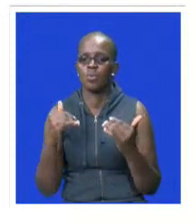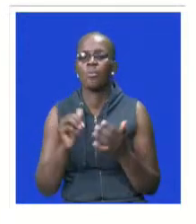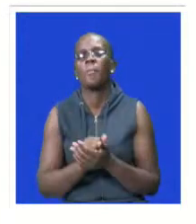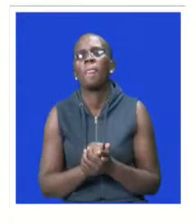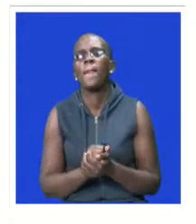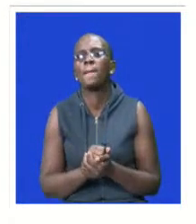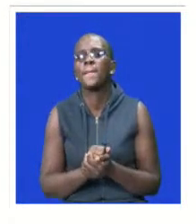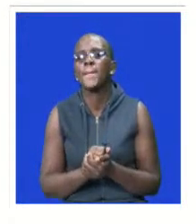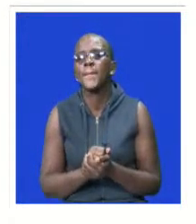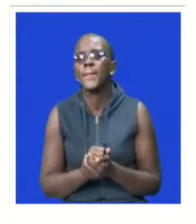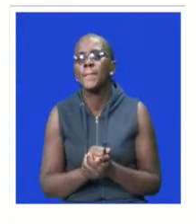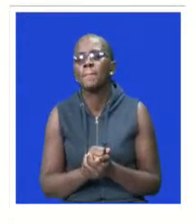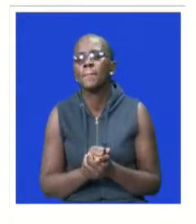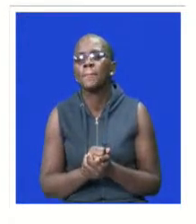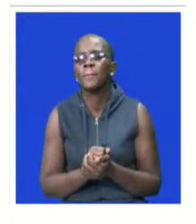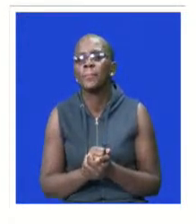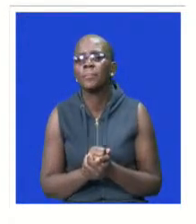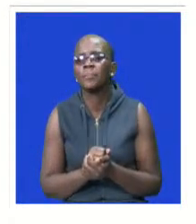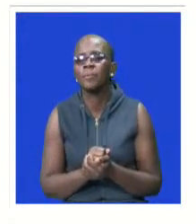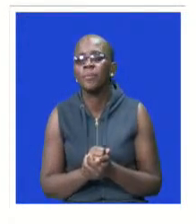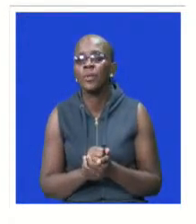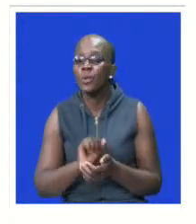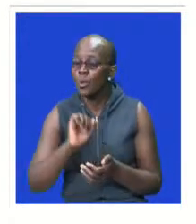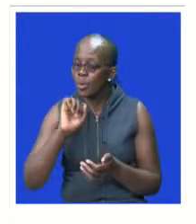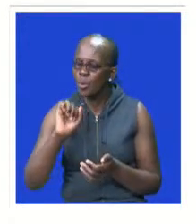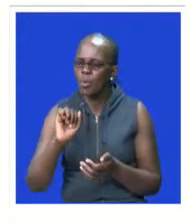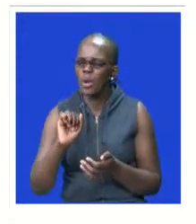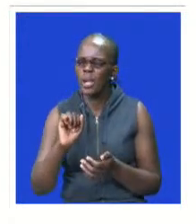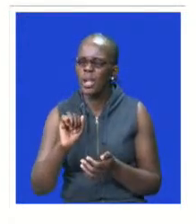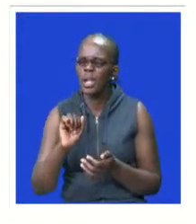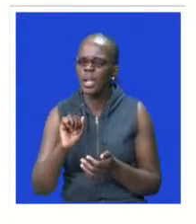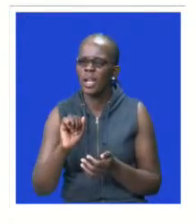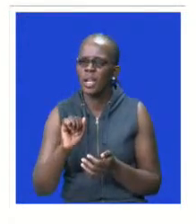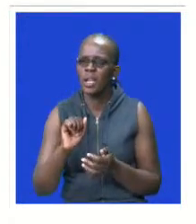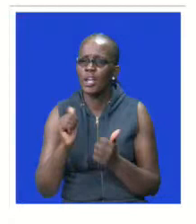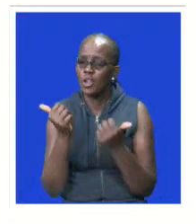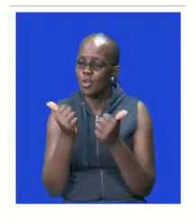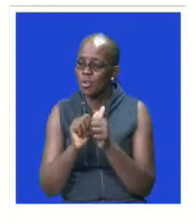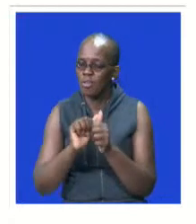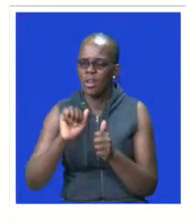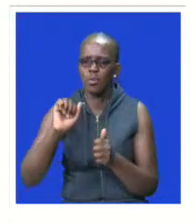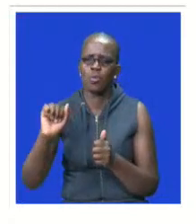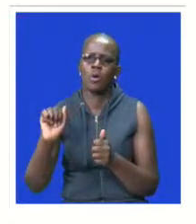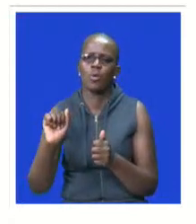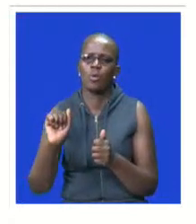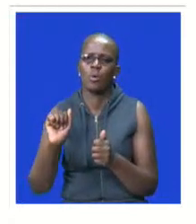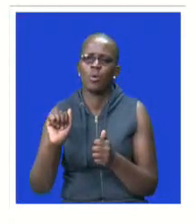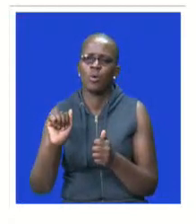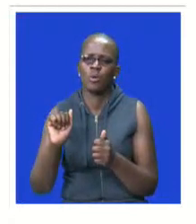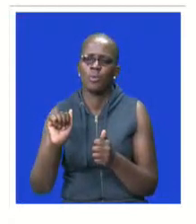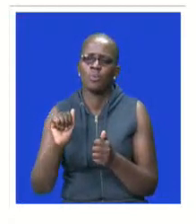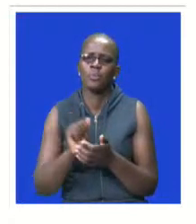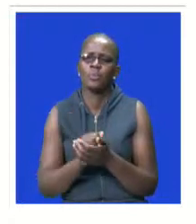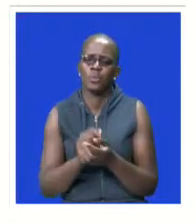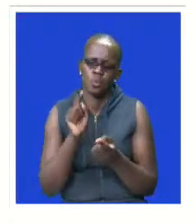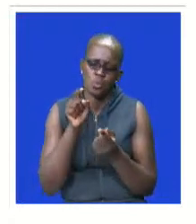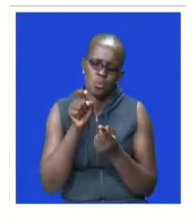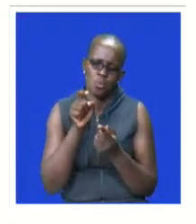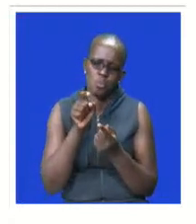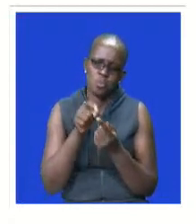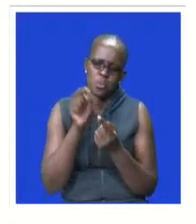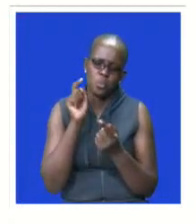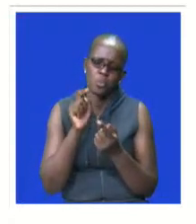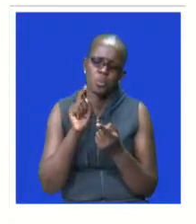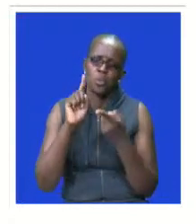lesson. So your close friend has recently tested positive. So that is, your close friend has recently